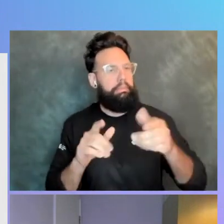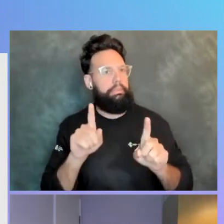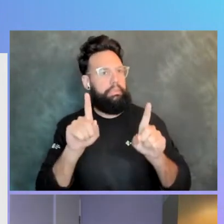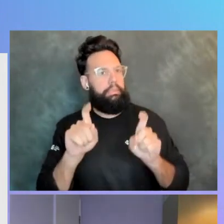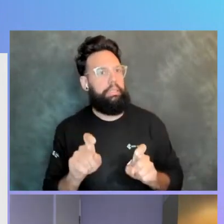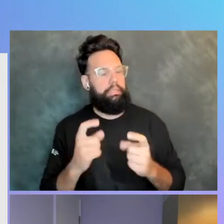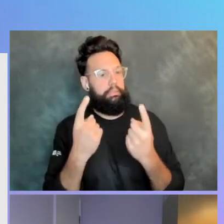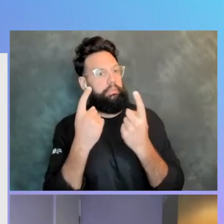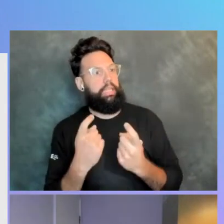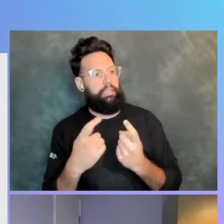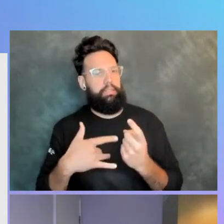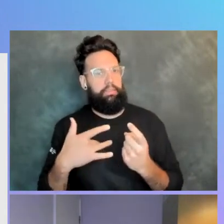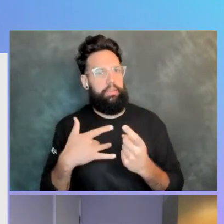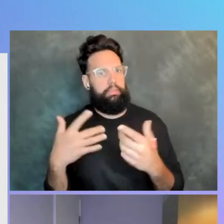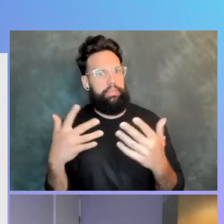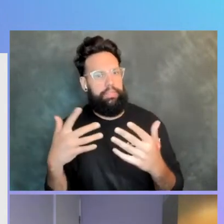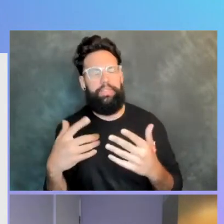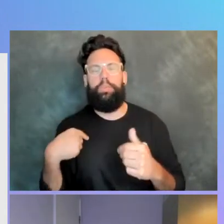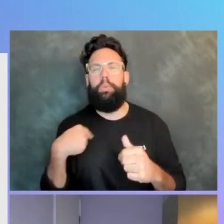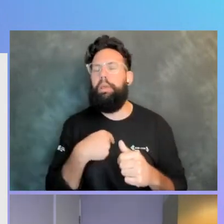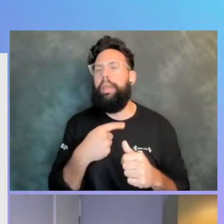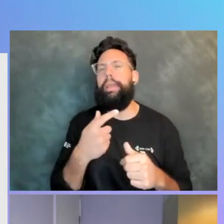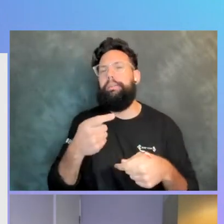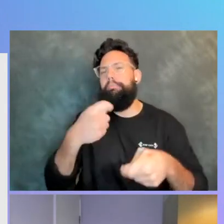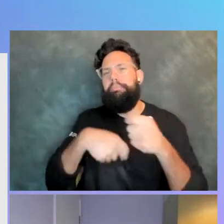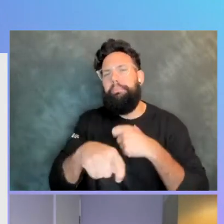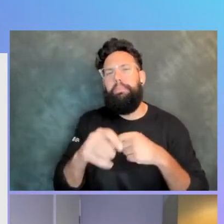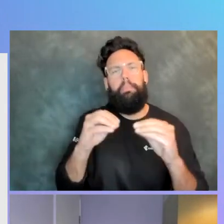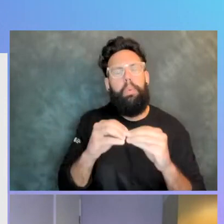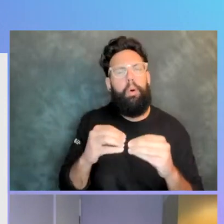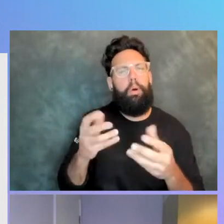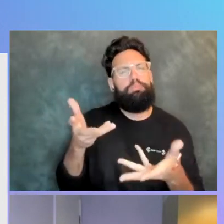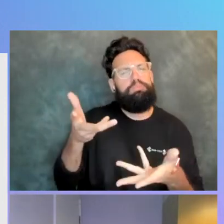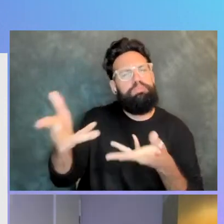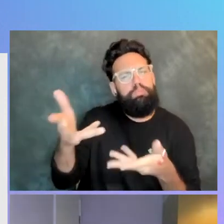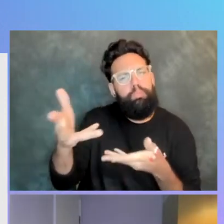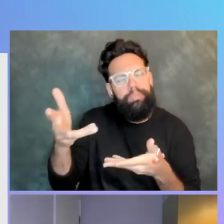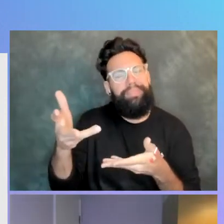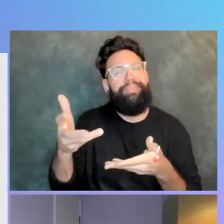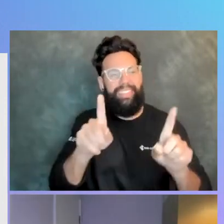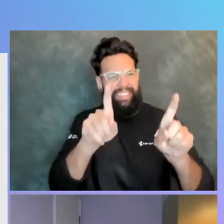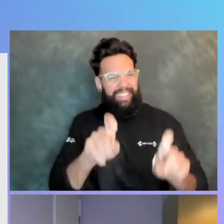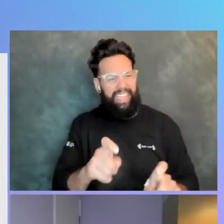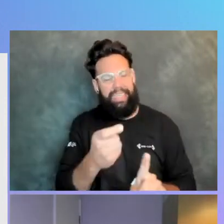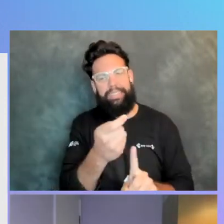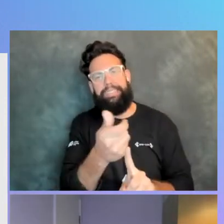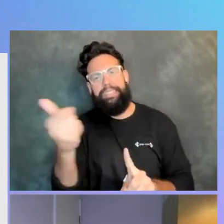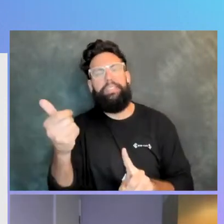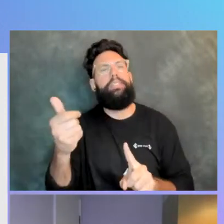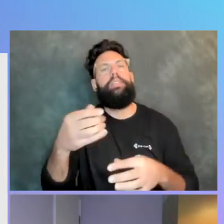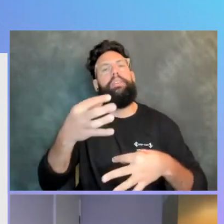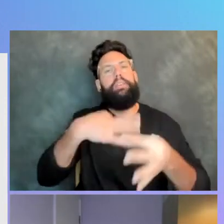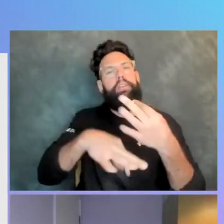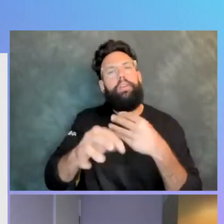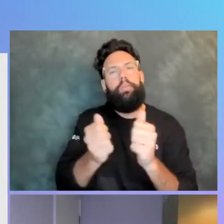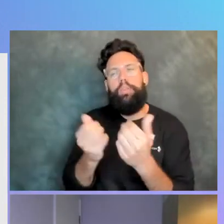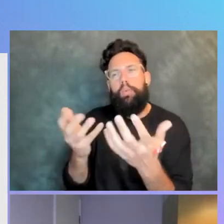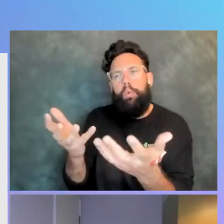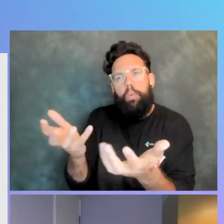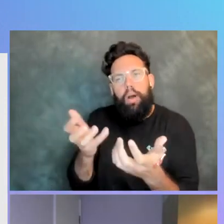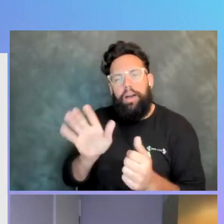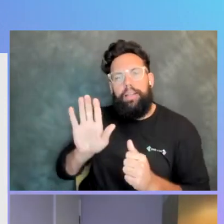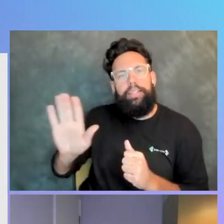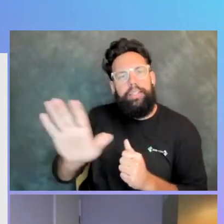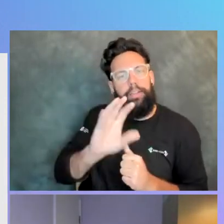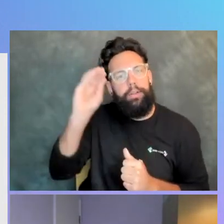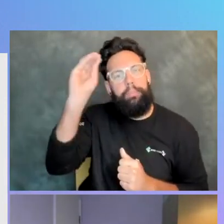be less formal, and instead of testing, we put the emphasis on that person's opinion instead. So now